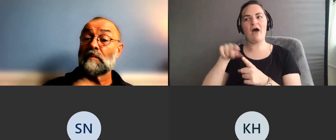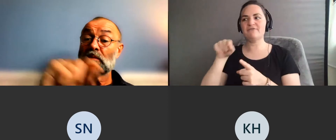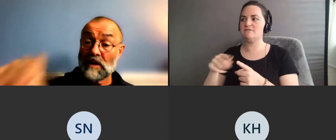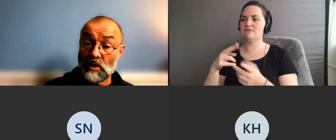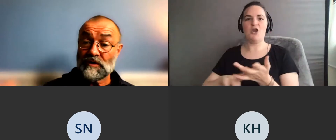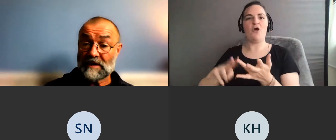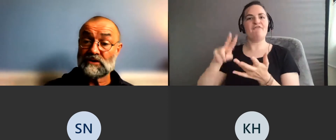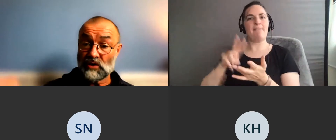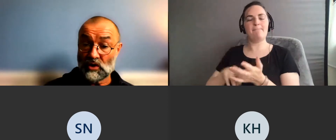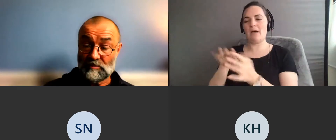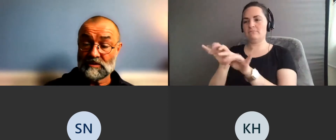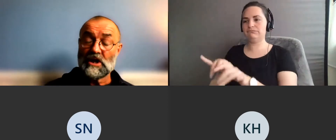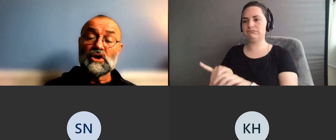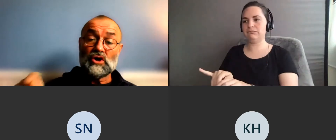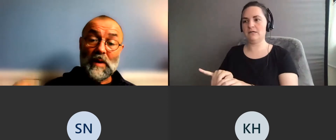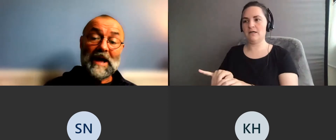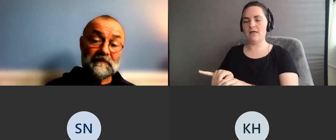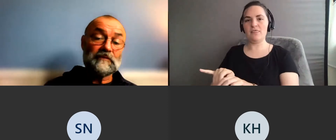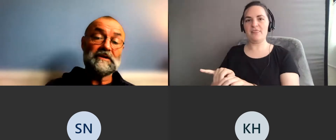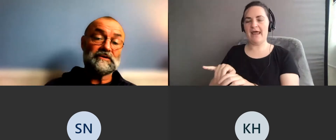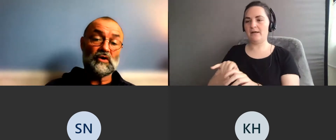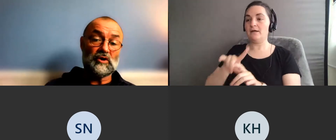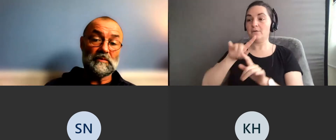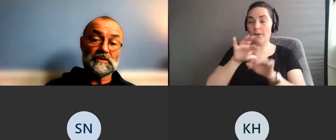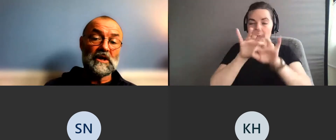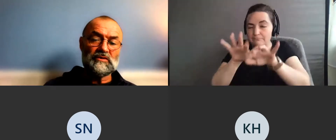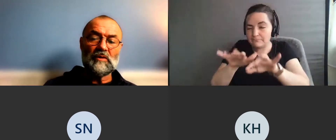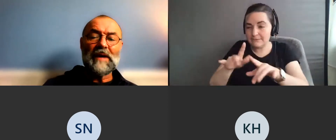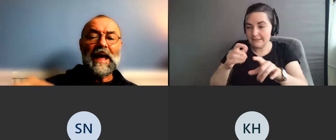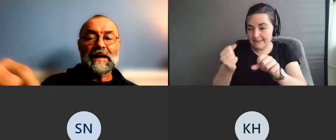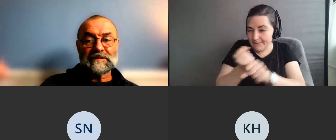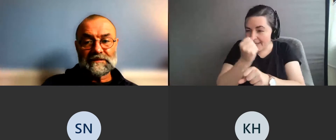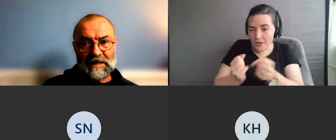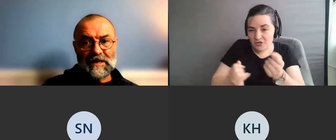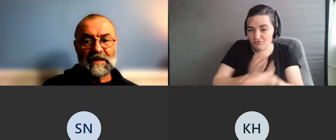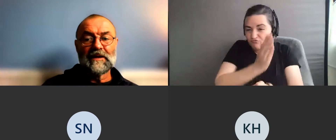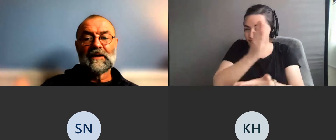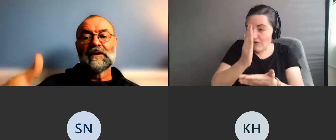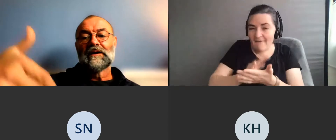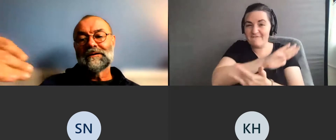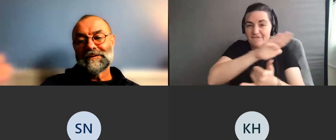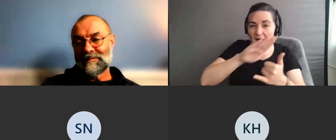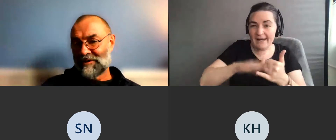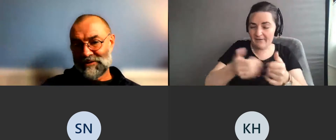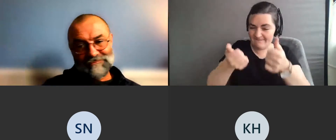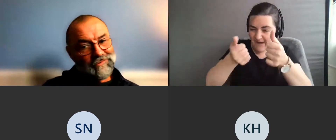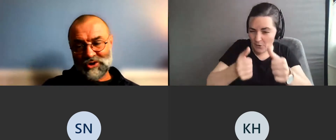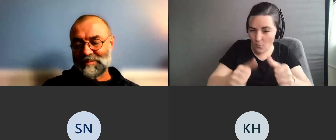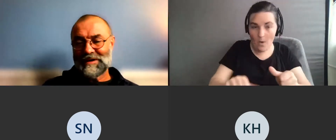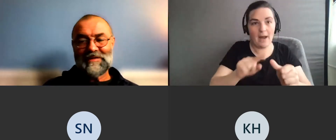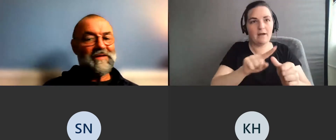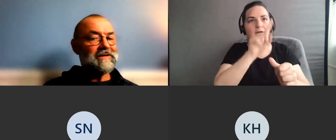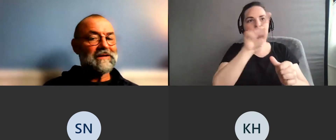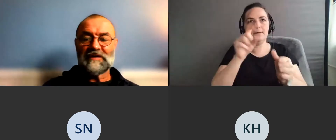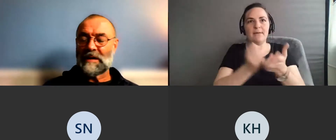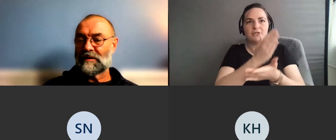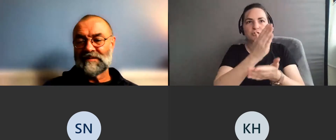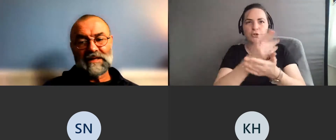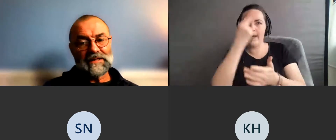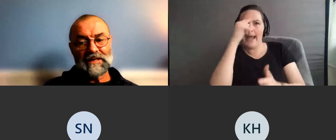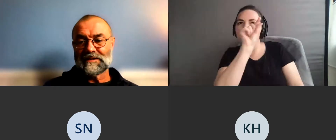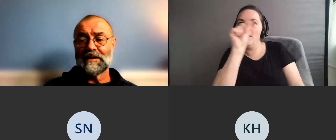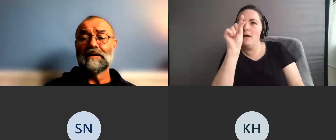when you come to upload that document, you have the right document. You don't accidentally upload the wrong document and then